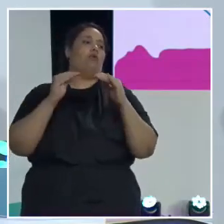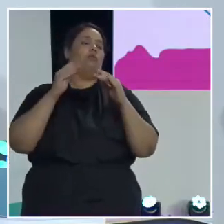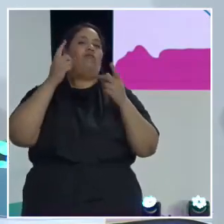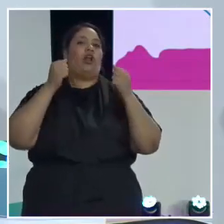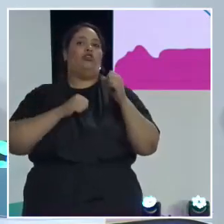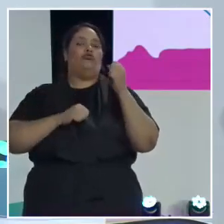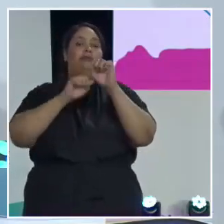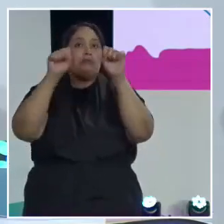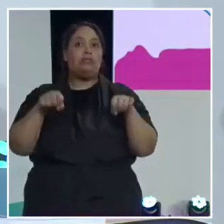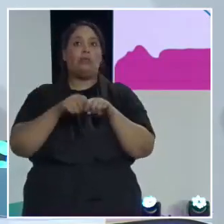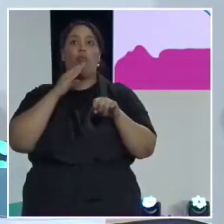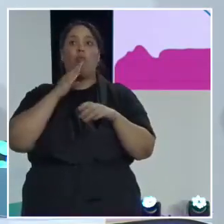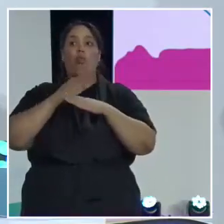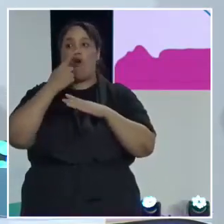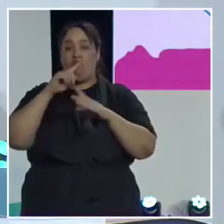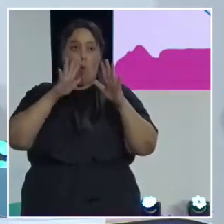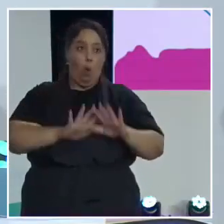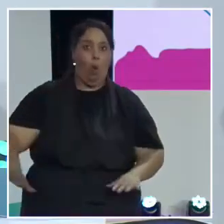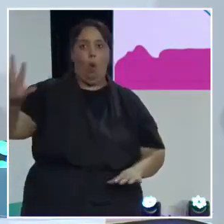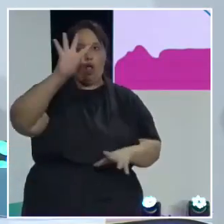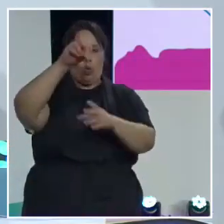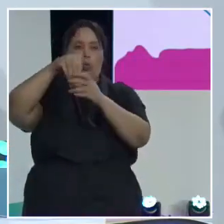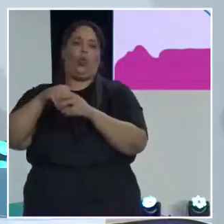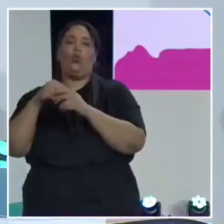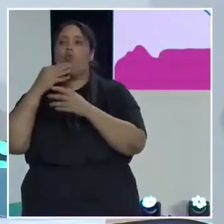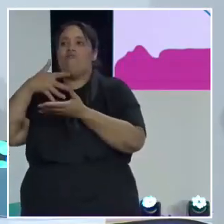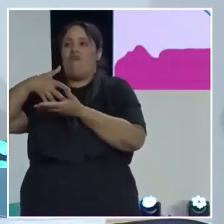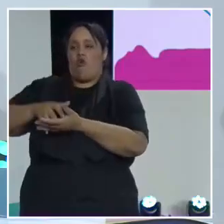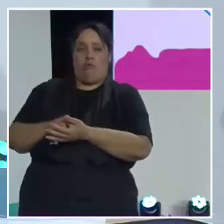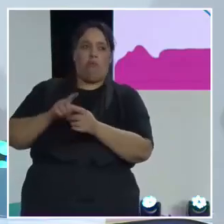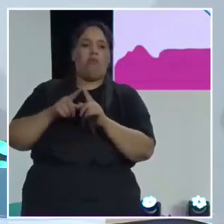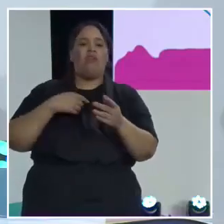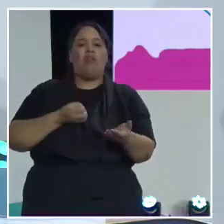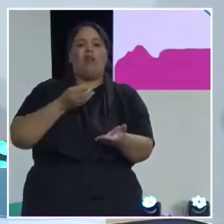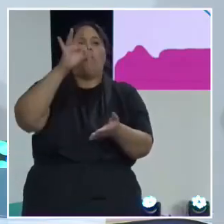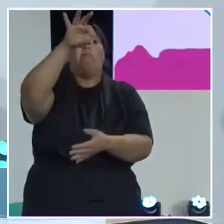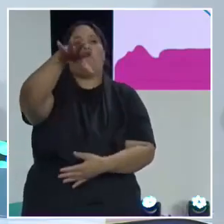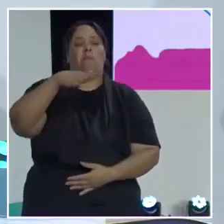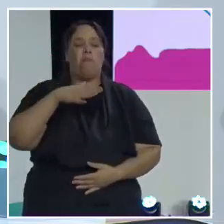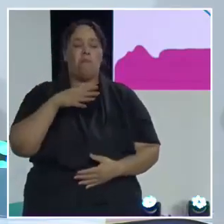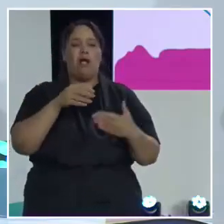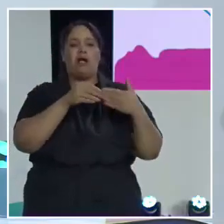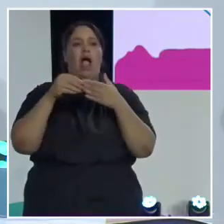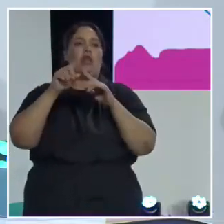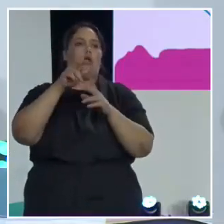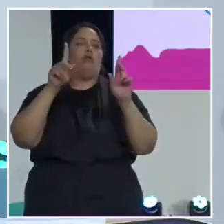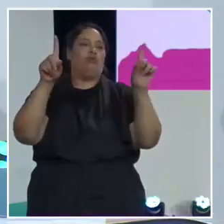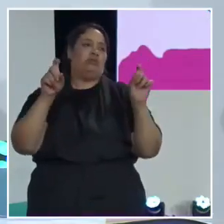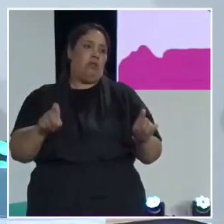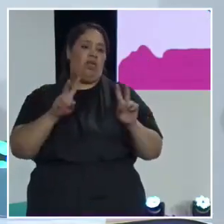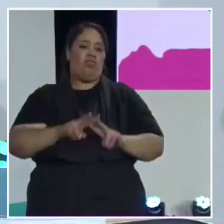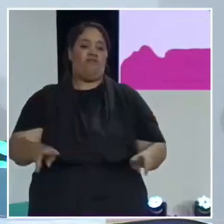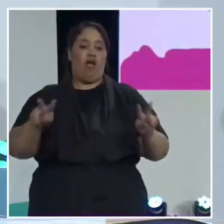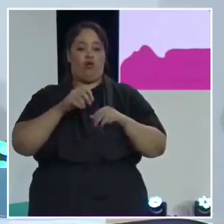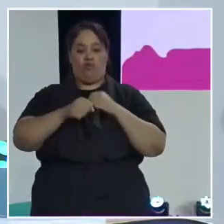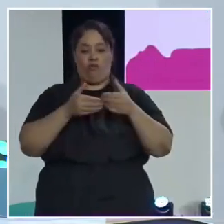most vulnerable. I think I would like to put that on the table as the guiding principle and the values of our year as the